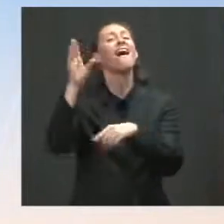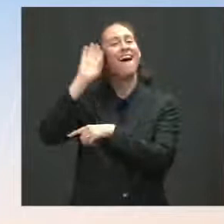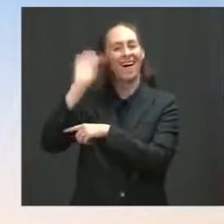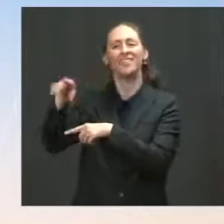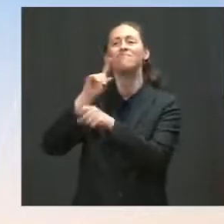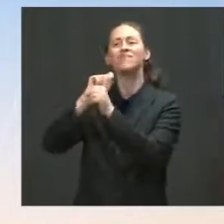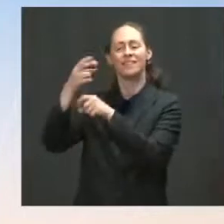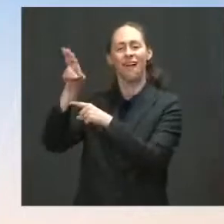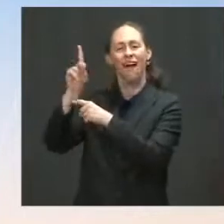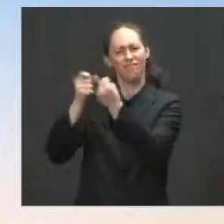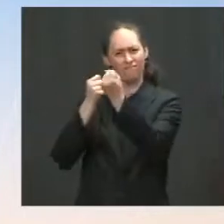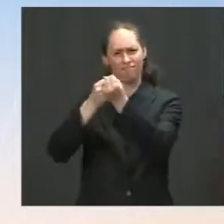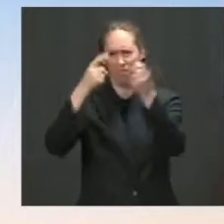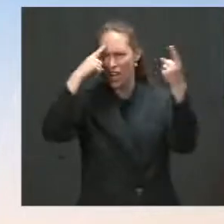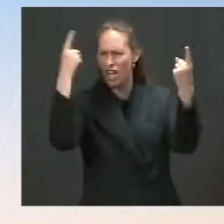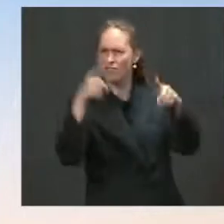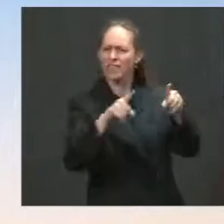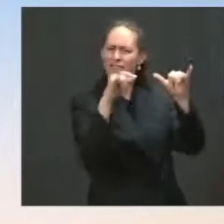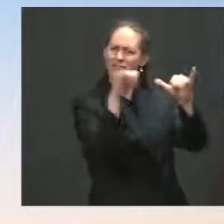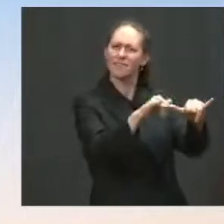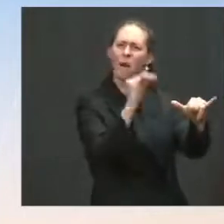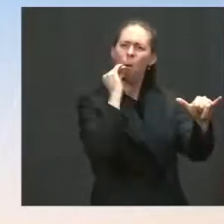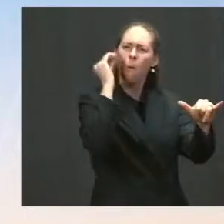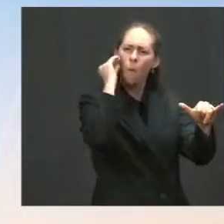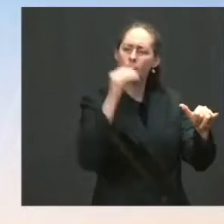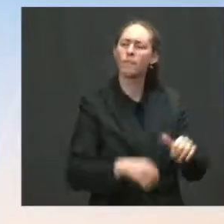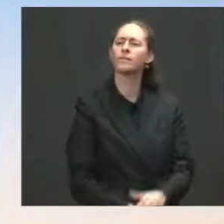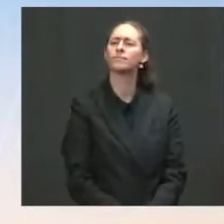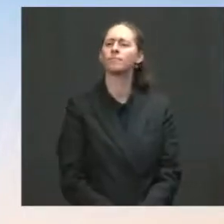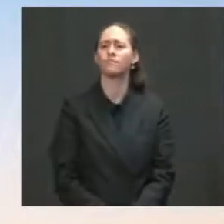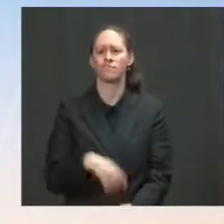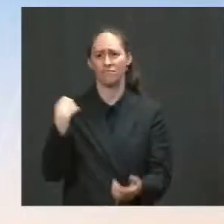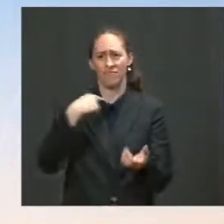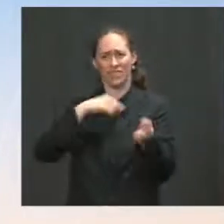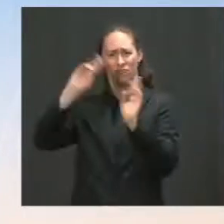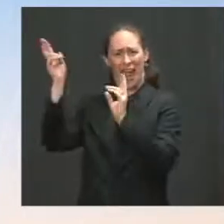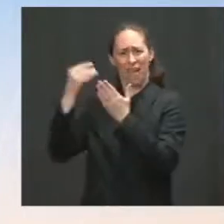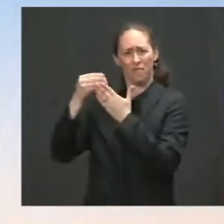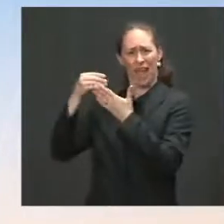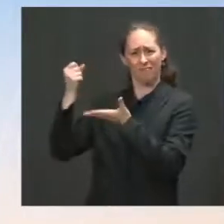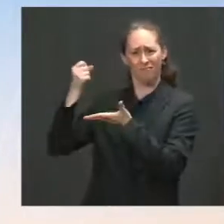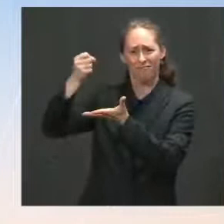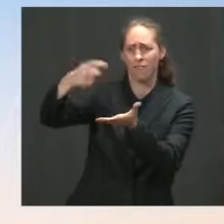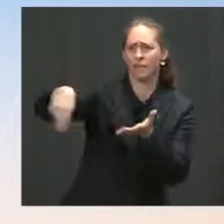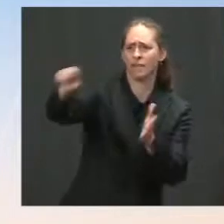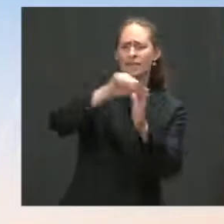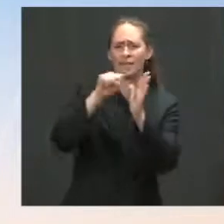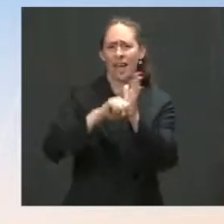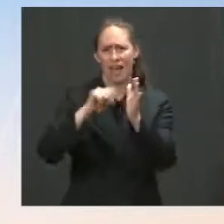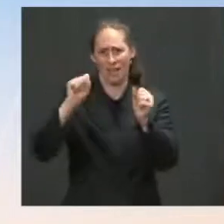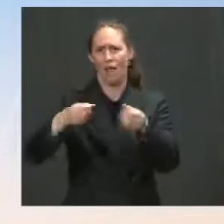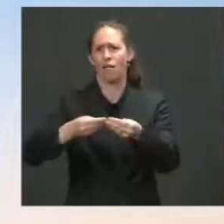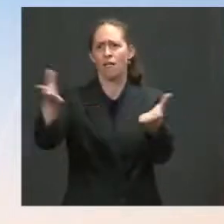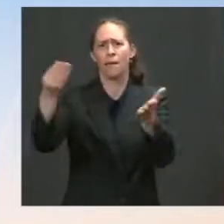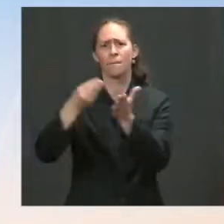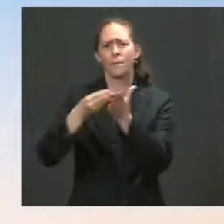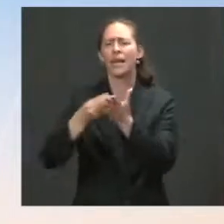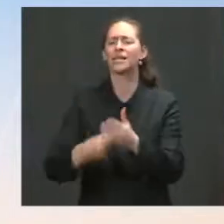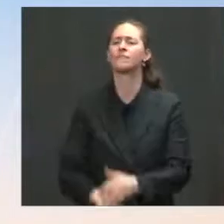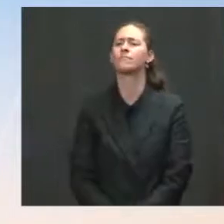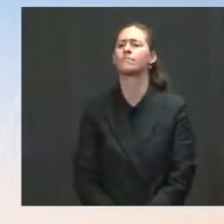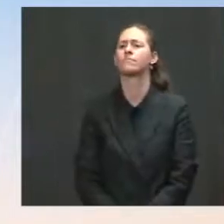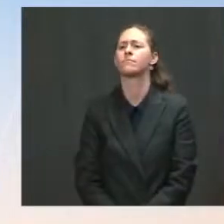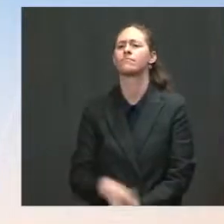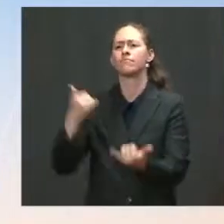local governments, one of the critical roles that the administration can continue to play is to act as a leading hub to convene states and cities